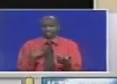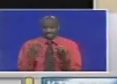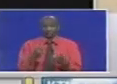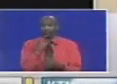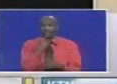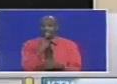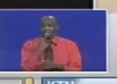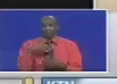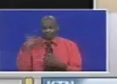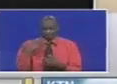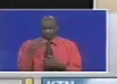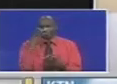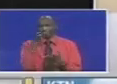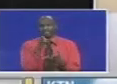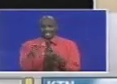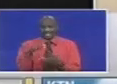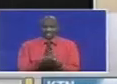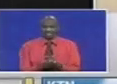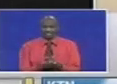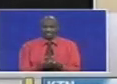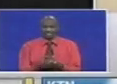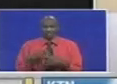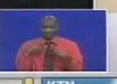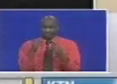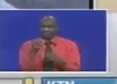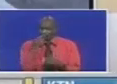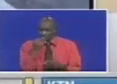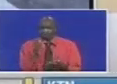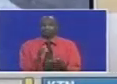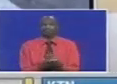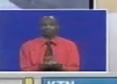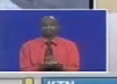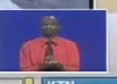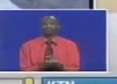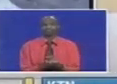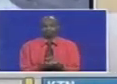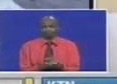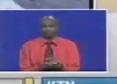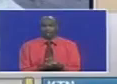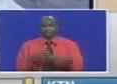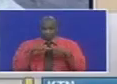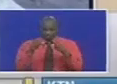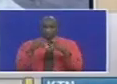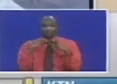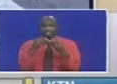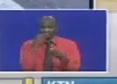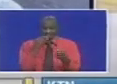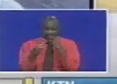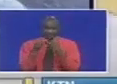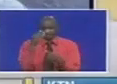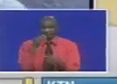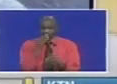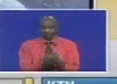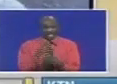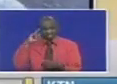We have always been in touch with them, and we have given the food supplies and continue doing so. I